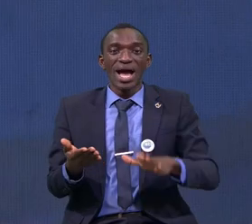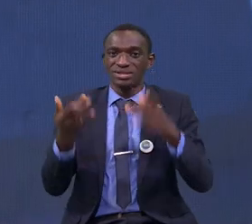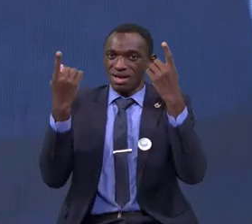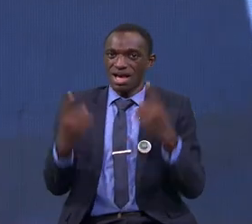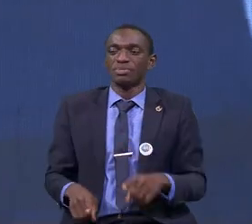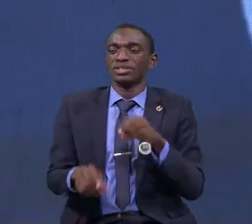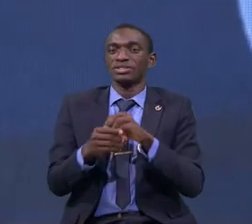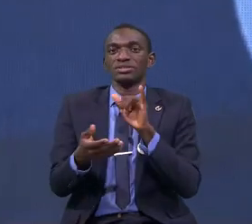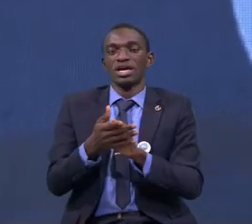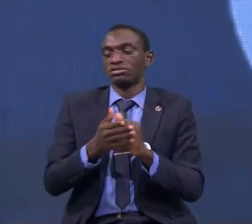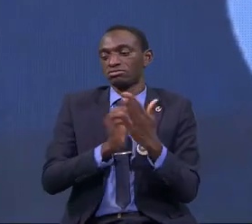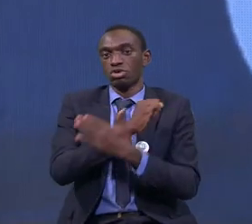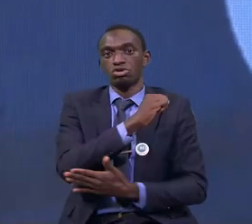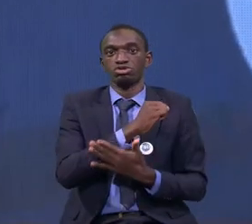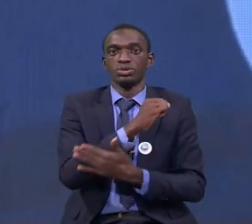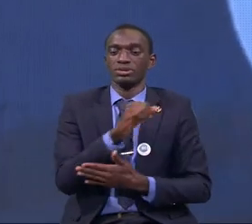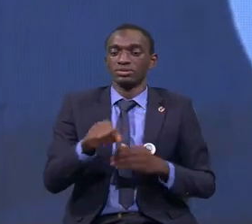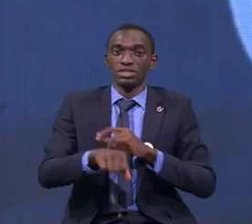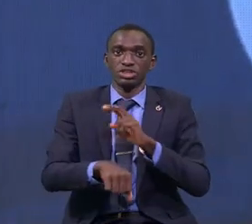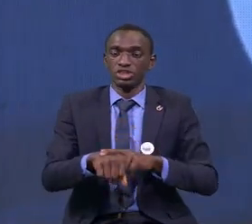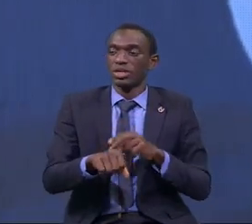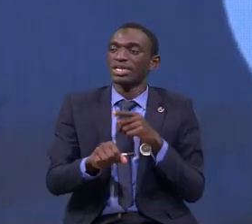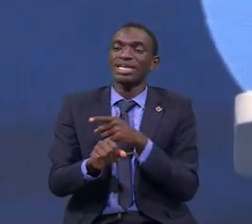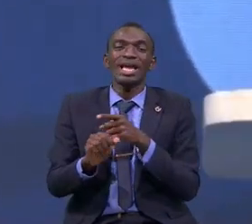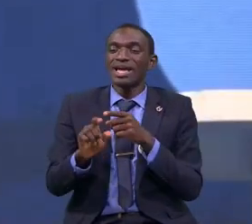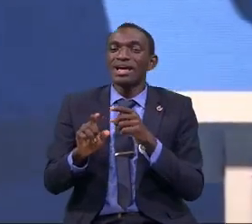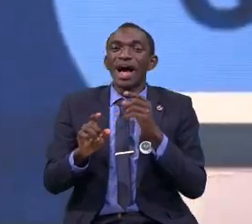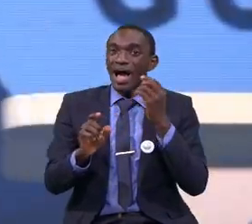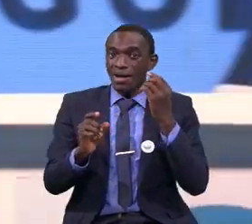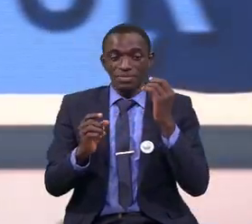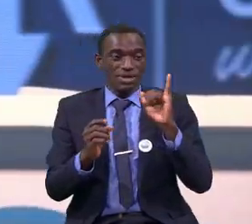Isaiah said it was the year that King Uzziah died.